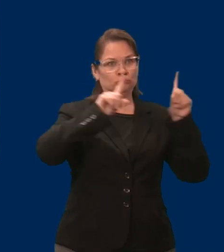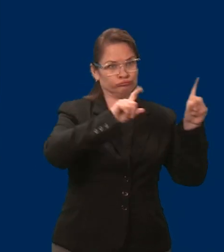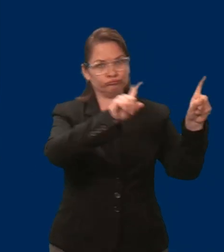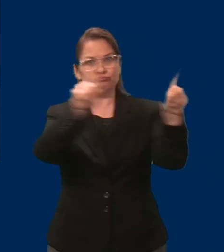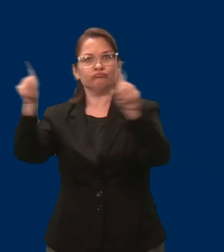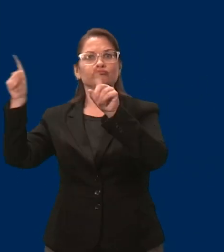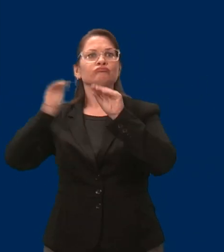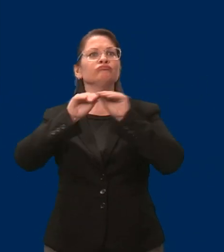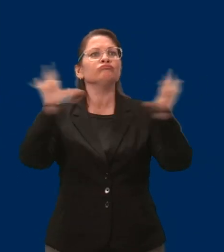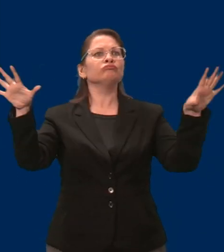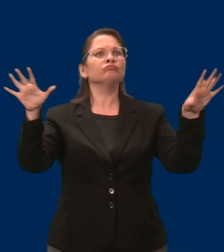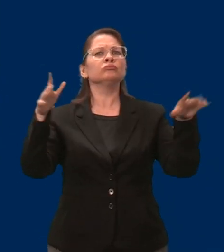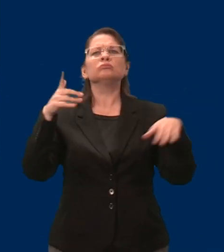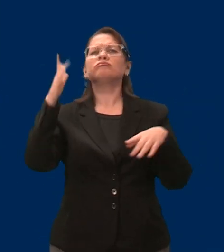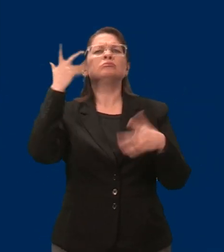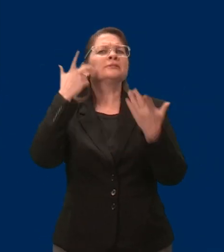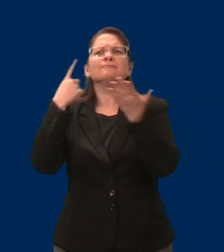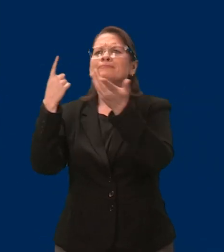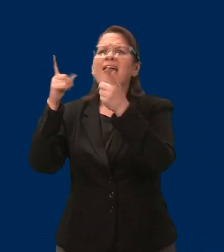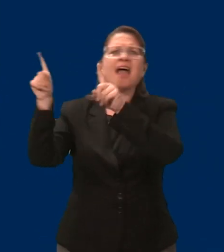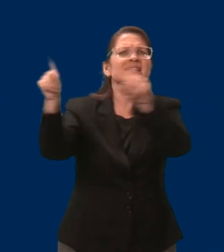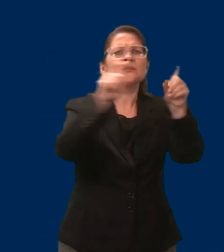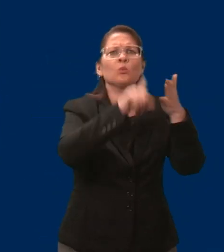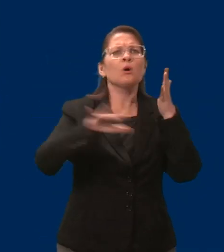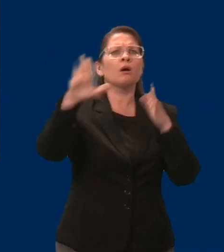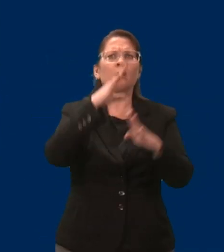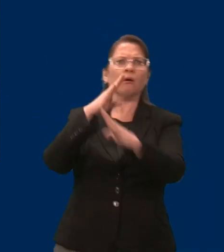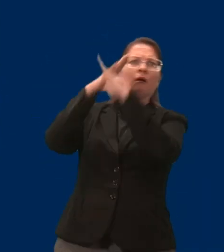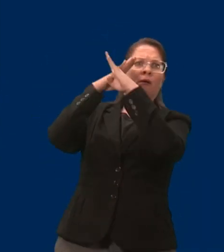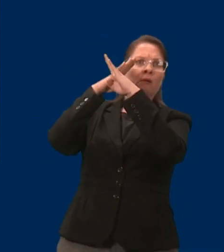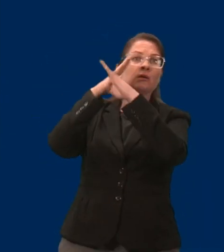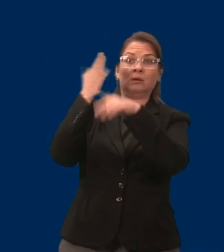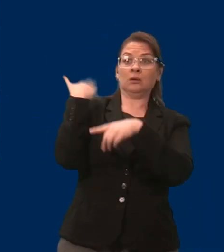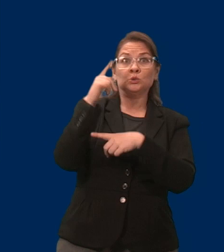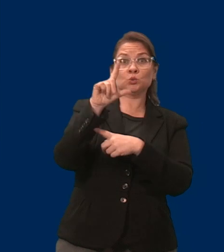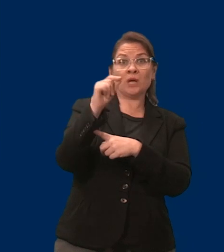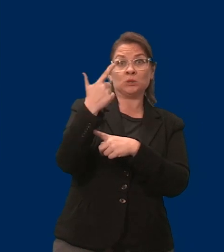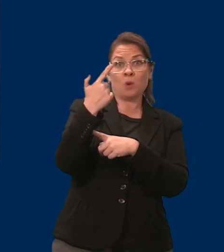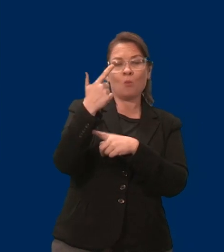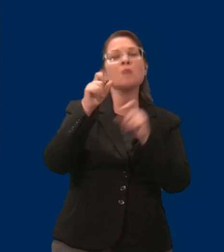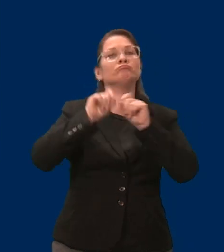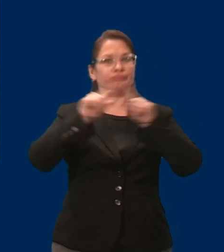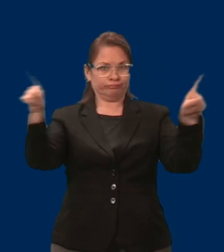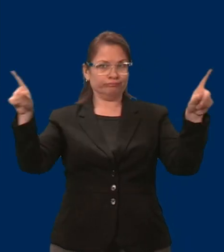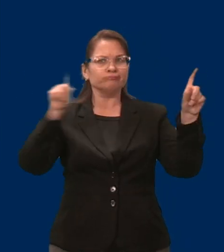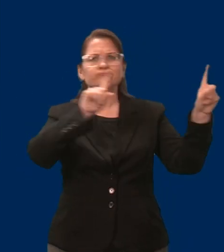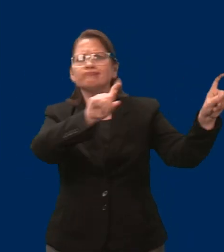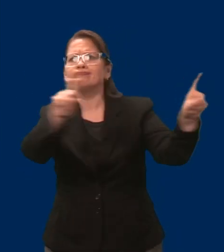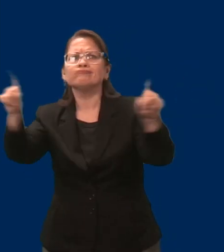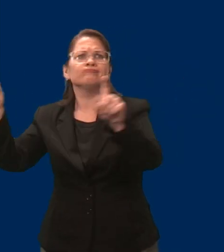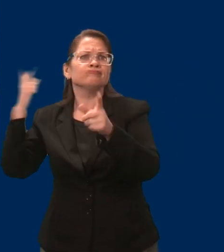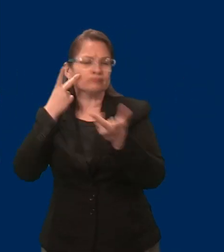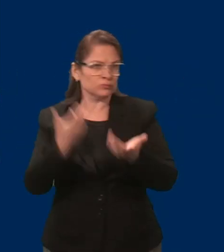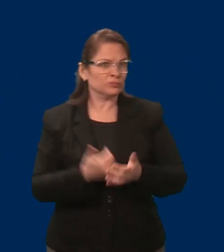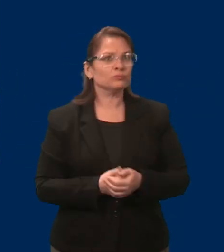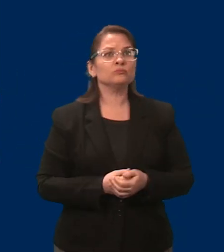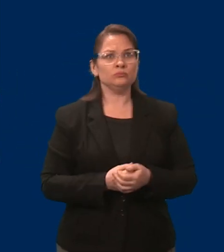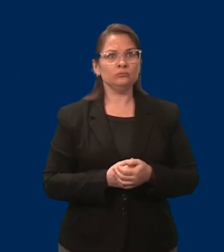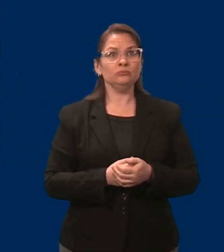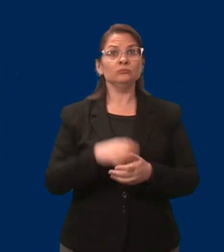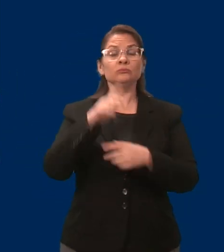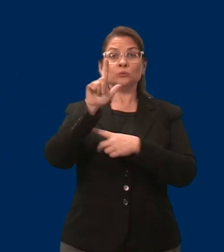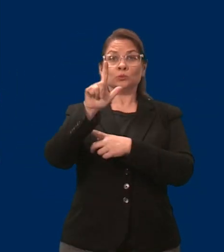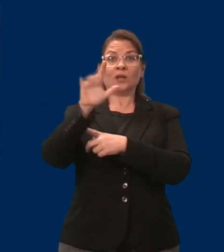care. We did that in 2021. And what our survey found was that 29% of pediatric